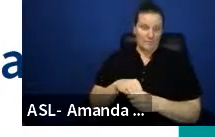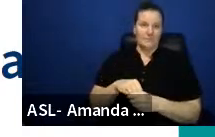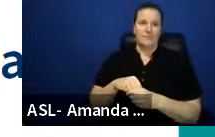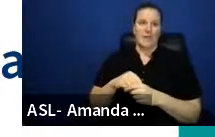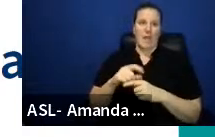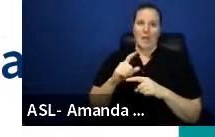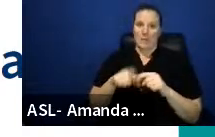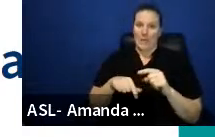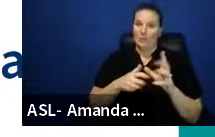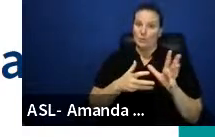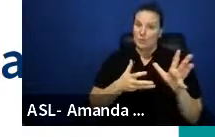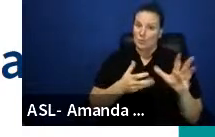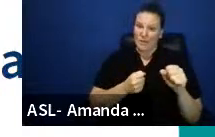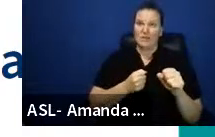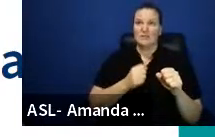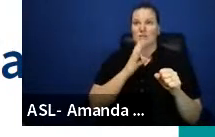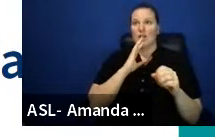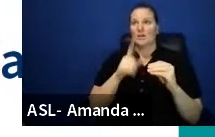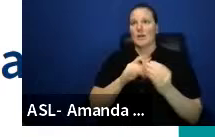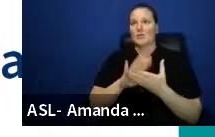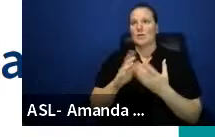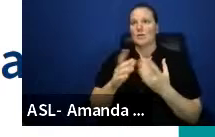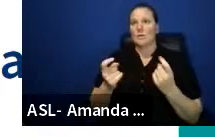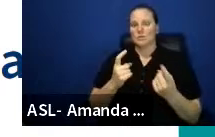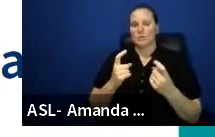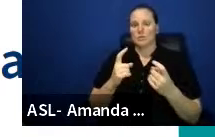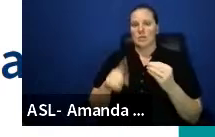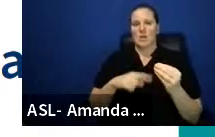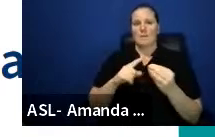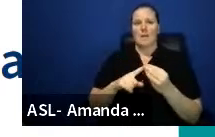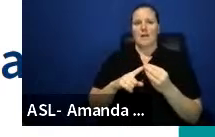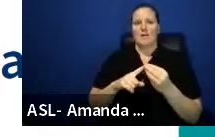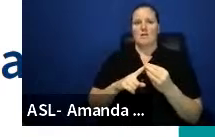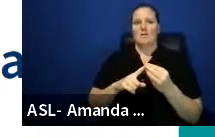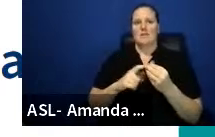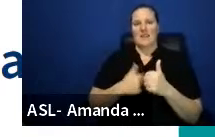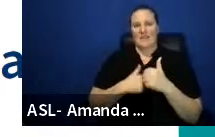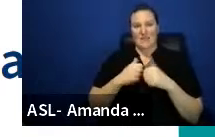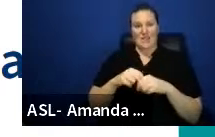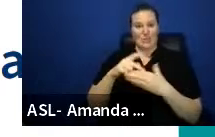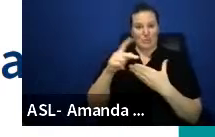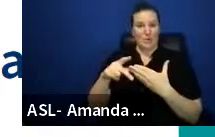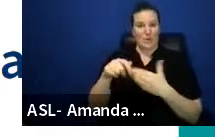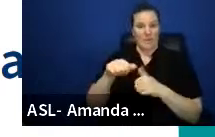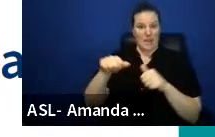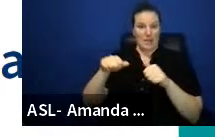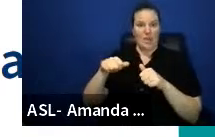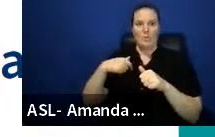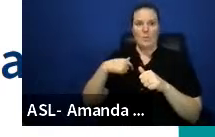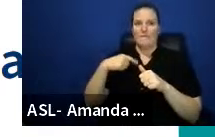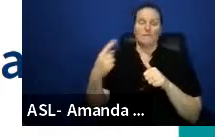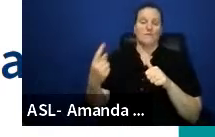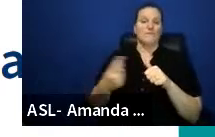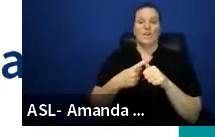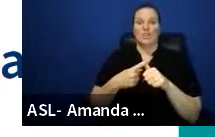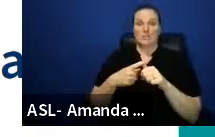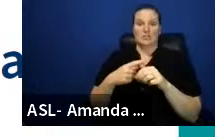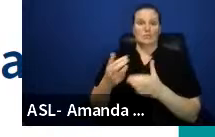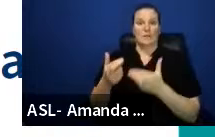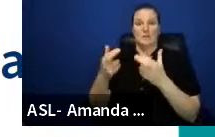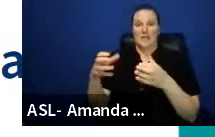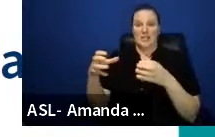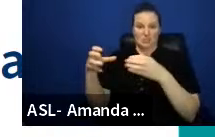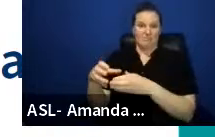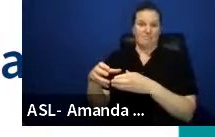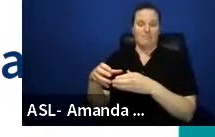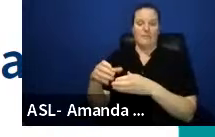can really quickly speak to your question about those who are living in the program area. We did have a first batch of recommendations